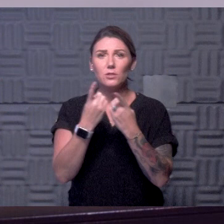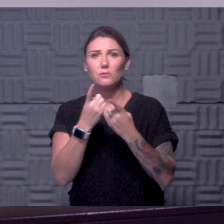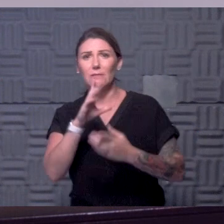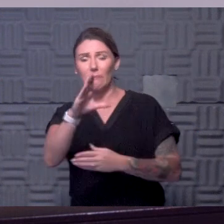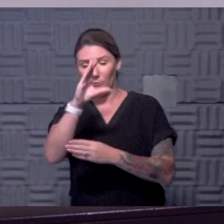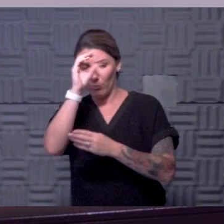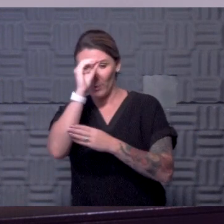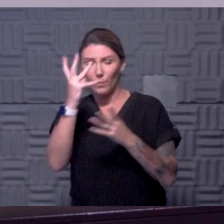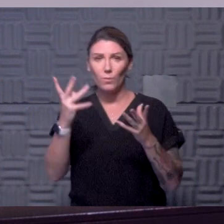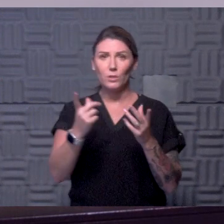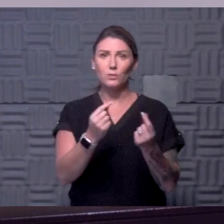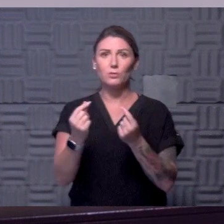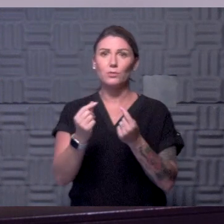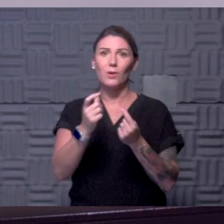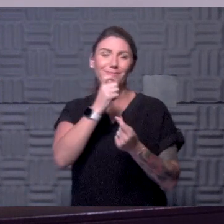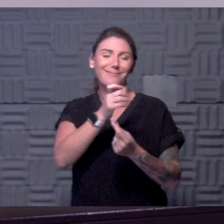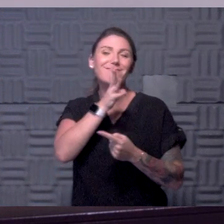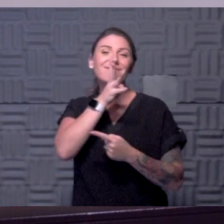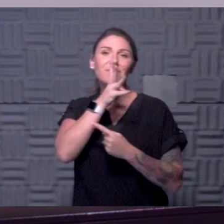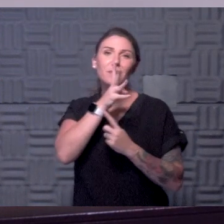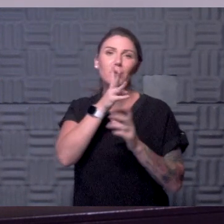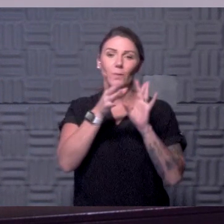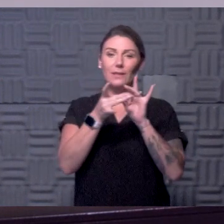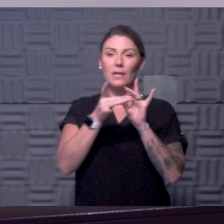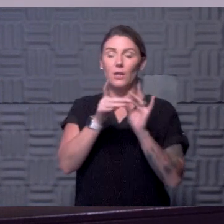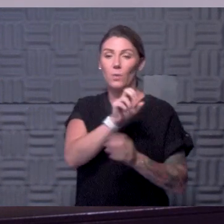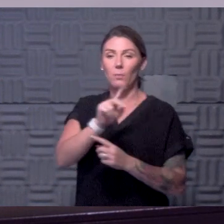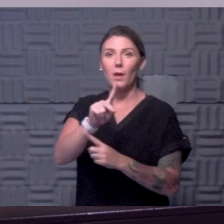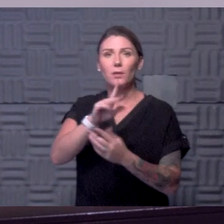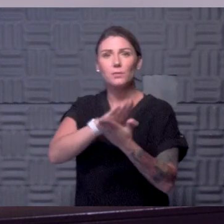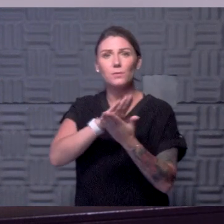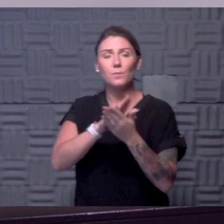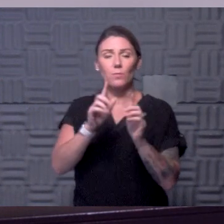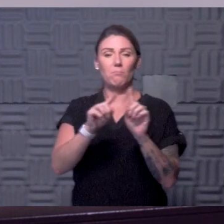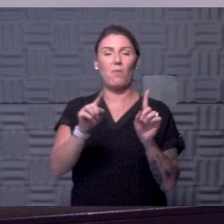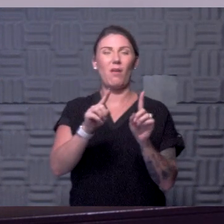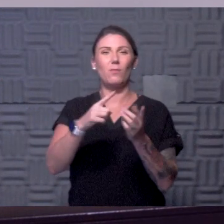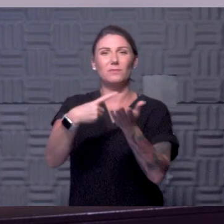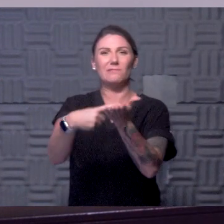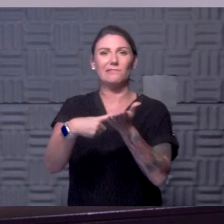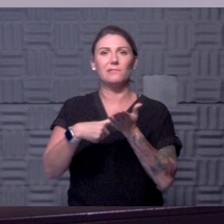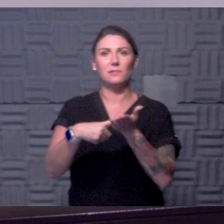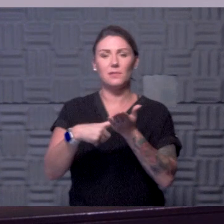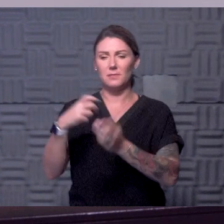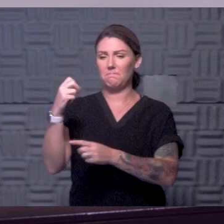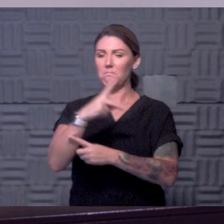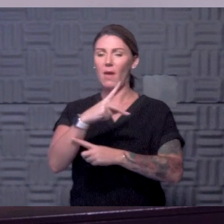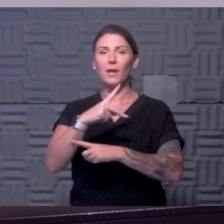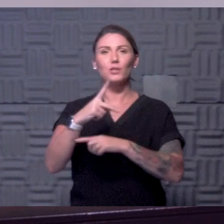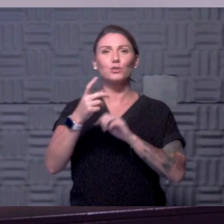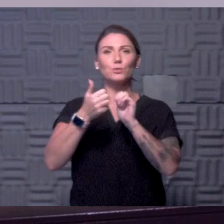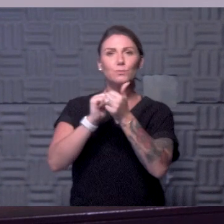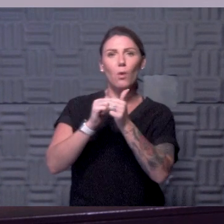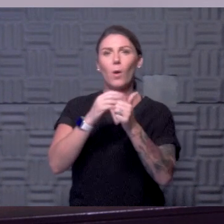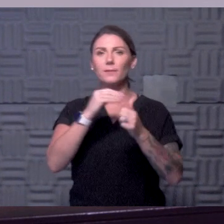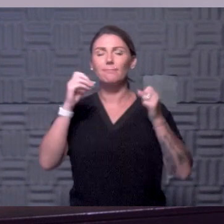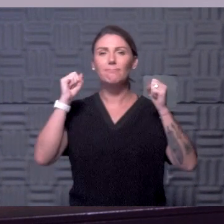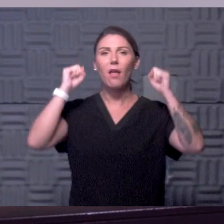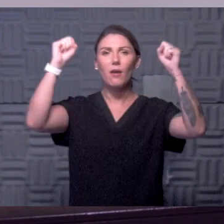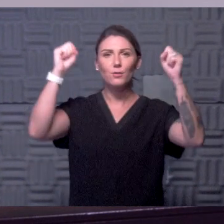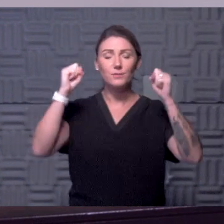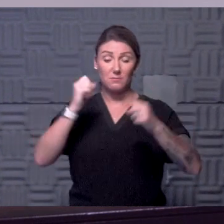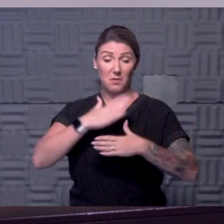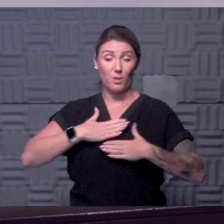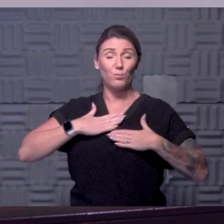to do. I won't speak about going back to school, but I will speak about going back to sports and exercise. And I